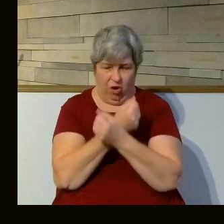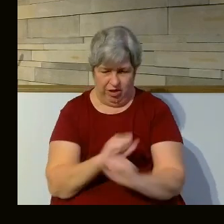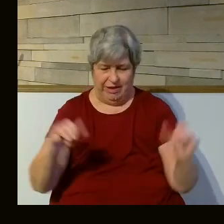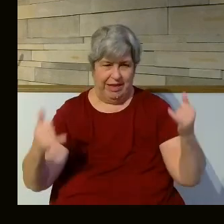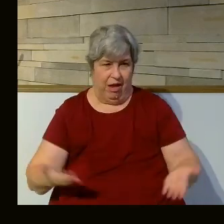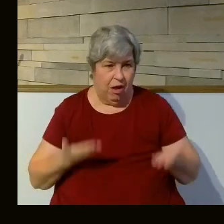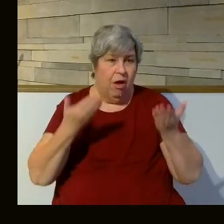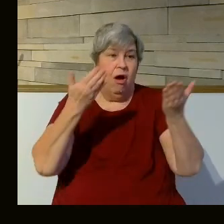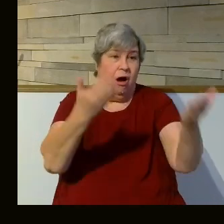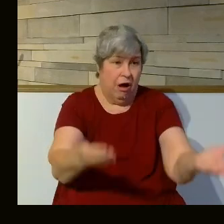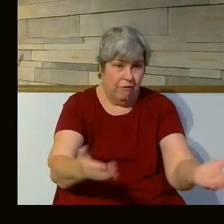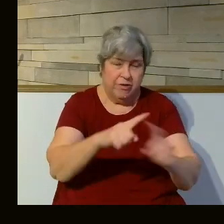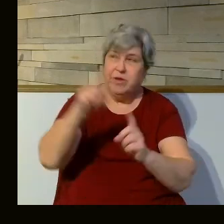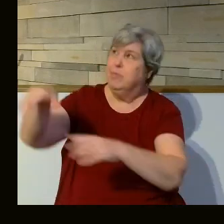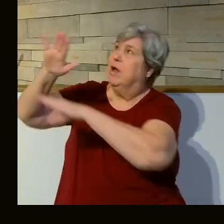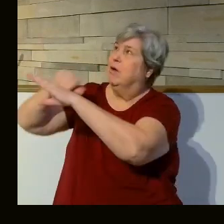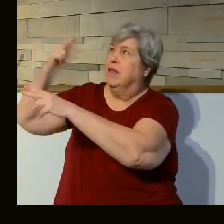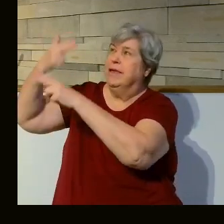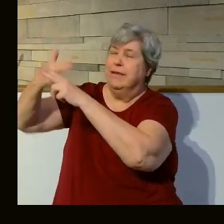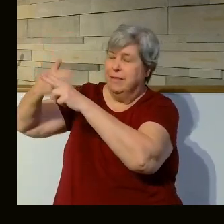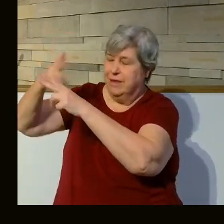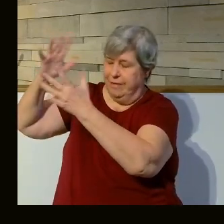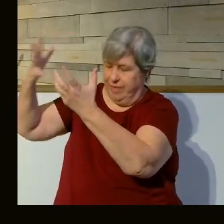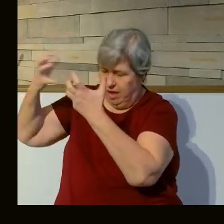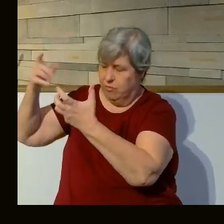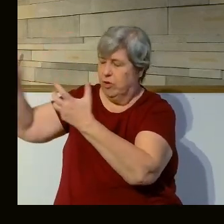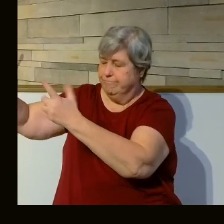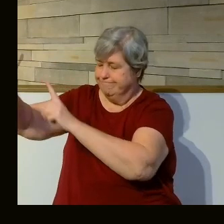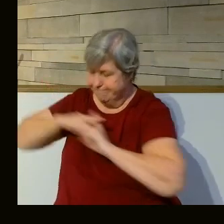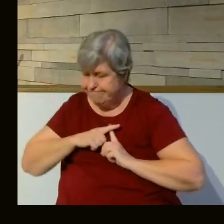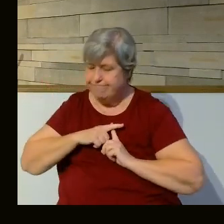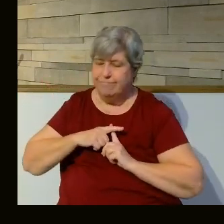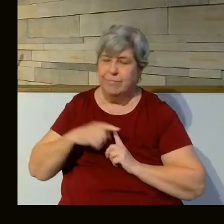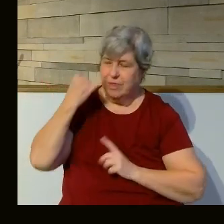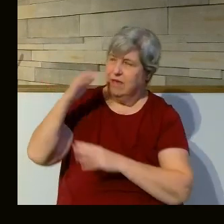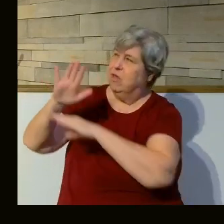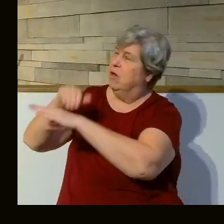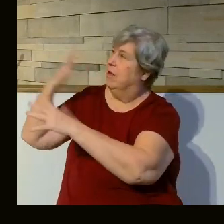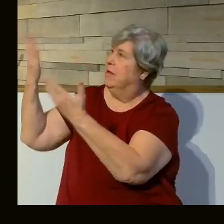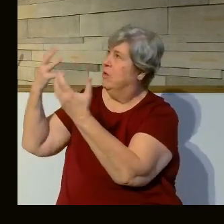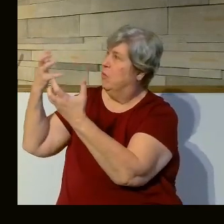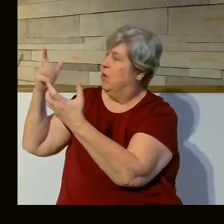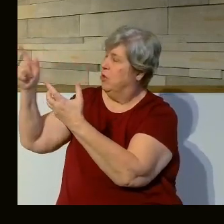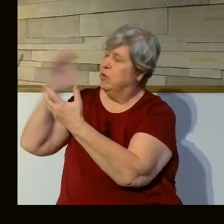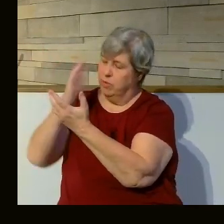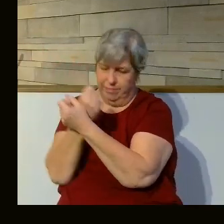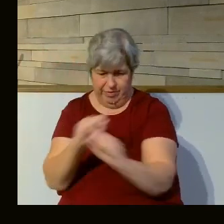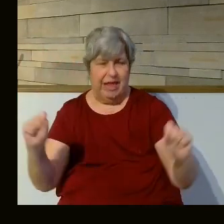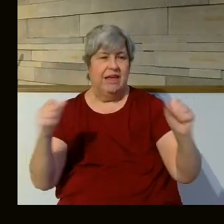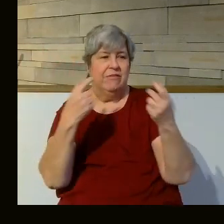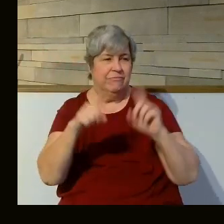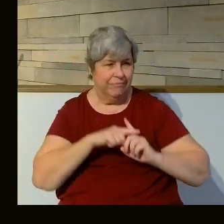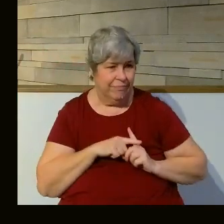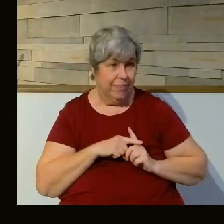available. But you must call upon the name of the Lord. That's what Paul says in Romans 10:13. Anyone who calls upon the name of the Lord will be saved. Will you commit to